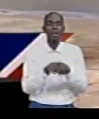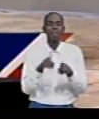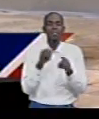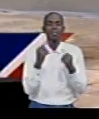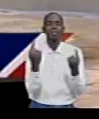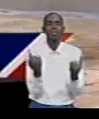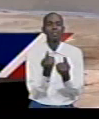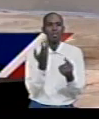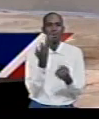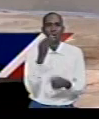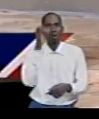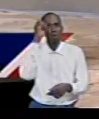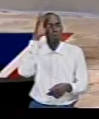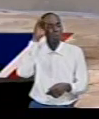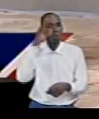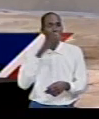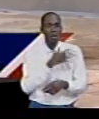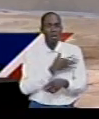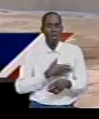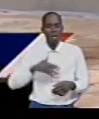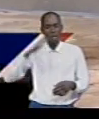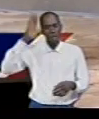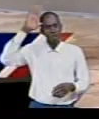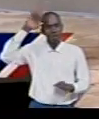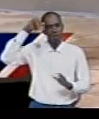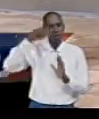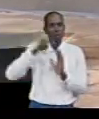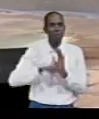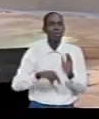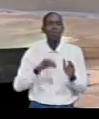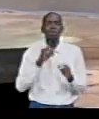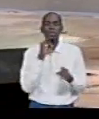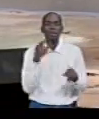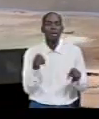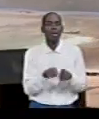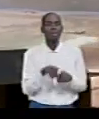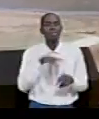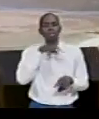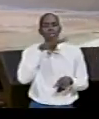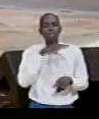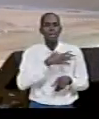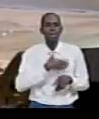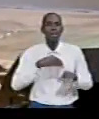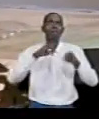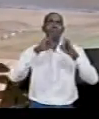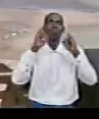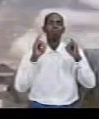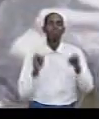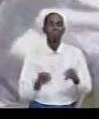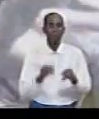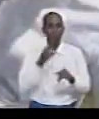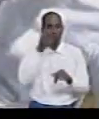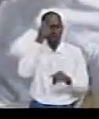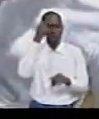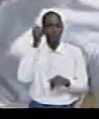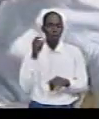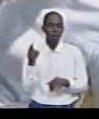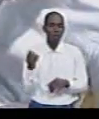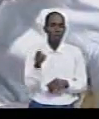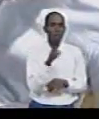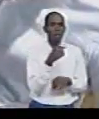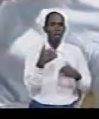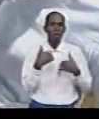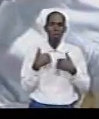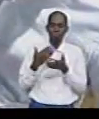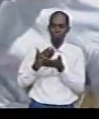witchcraft, and stubbornness as iniquity and idolatry. Because thou hast